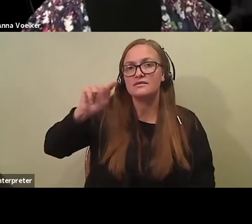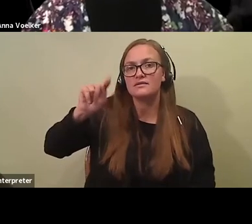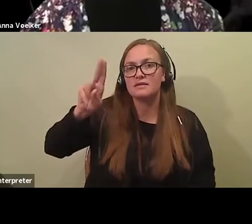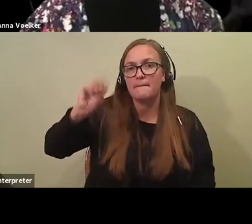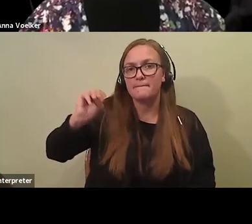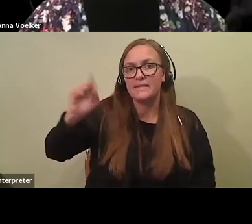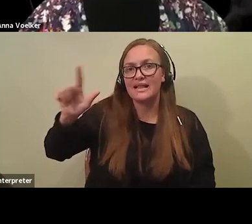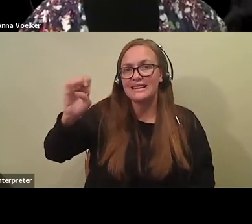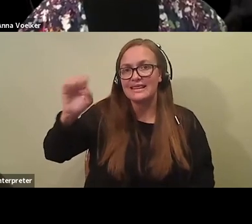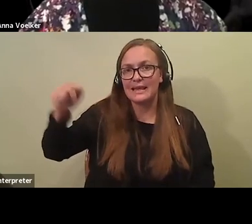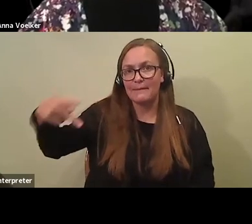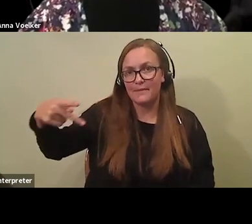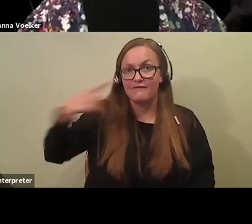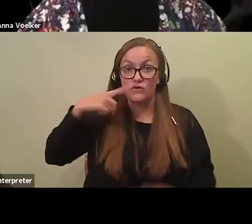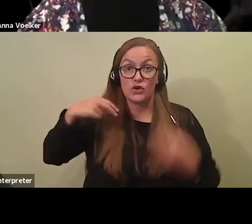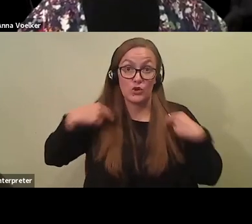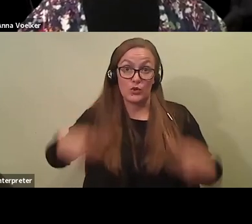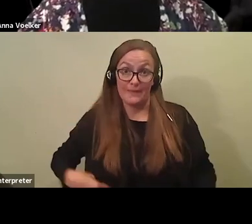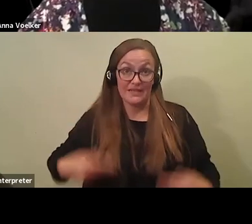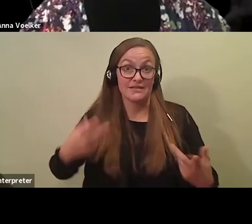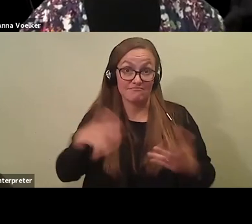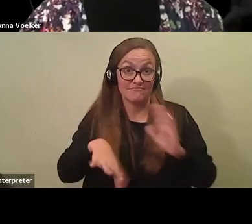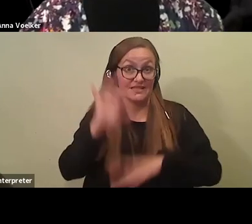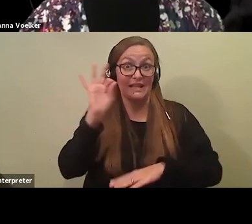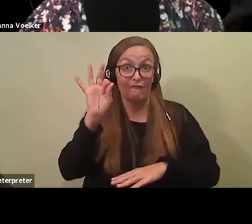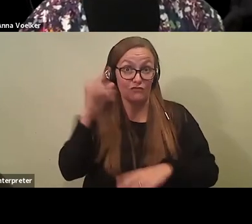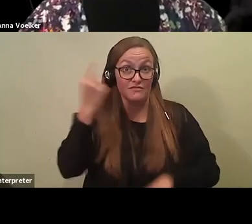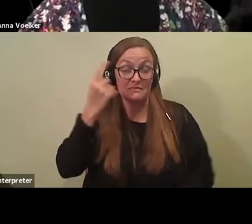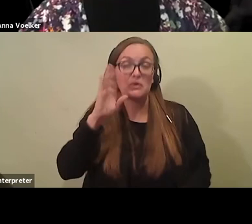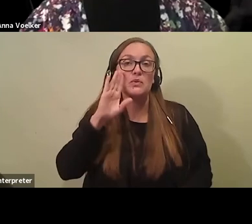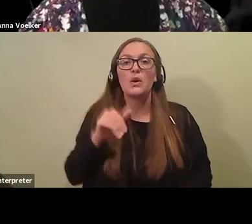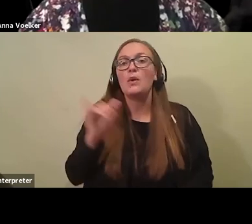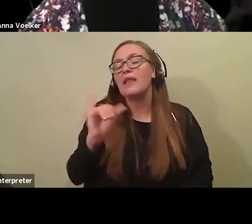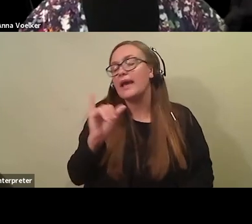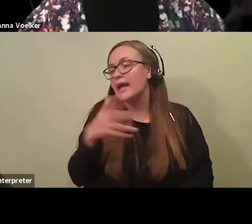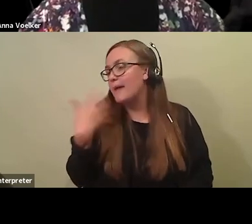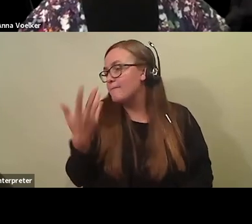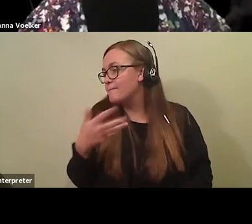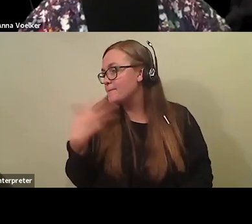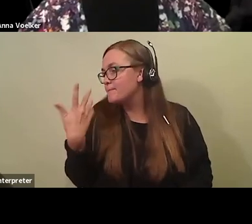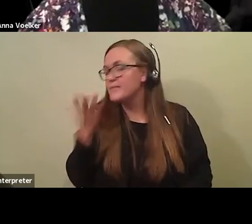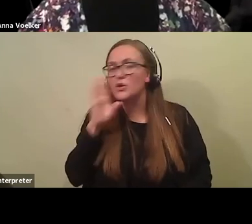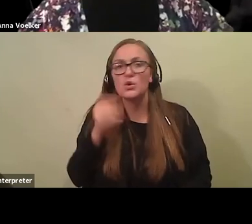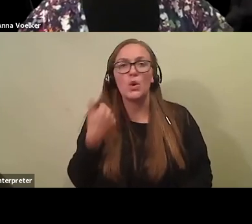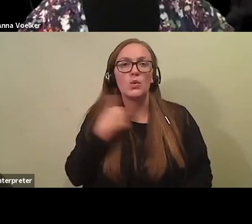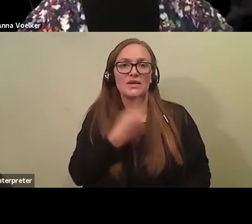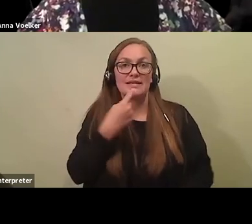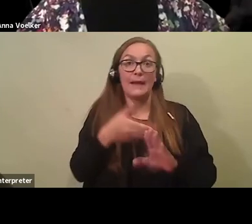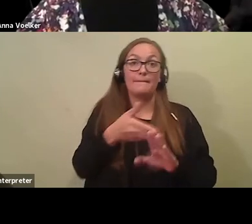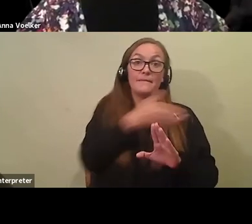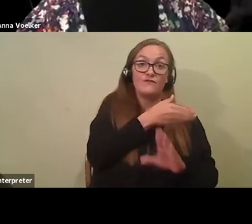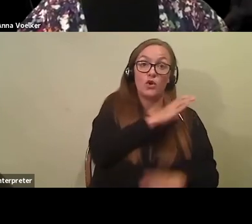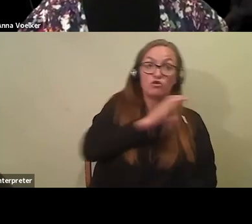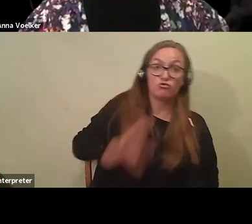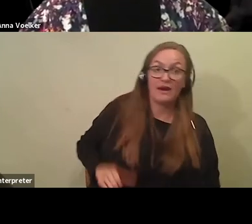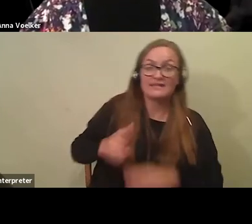beings' discovery of things. Like you can call it, like we say, before Christ, after Christ, and so